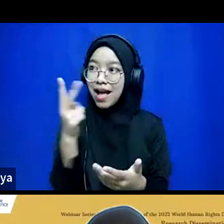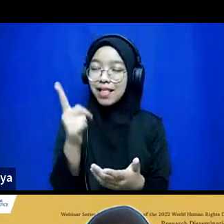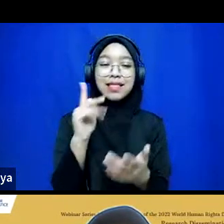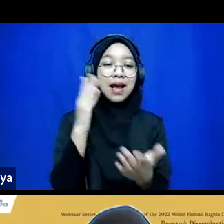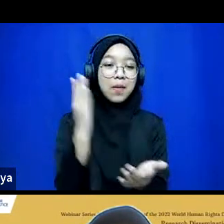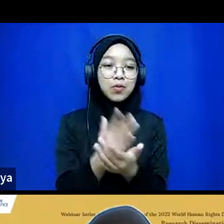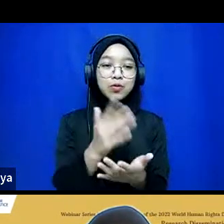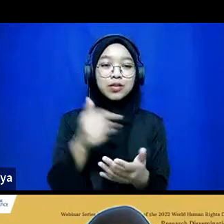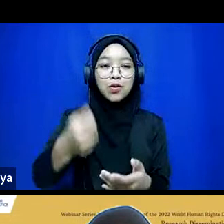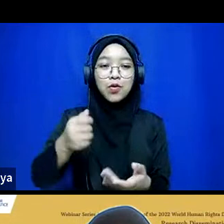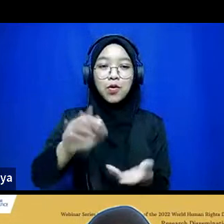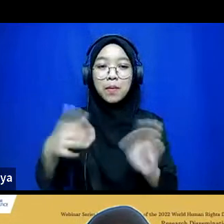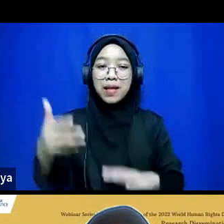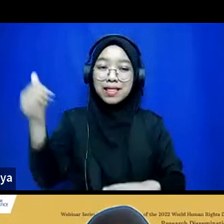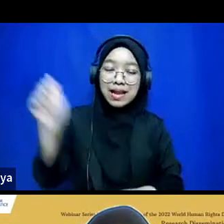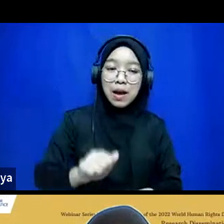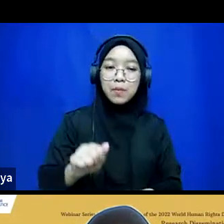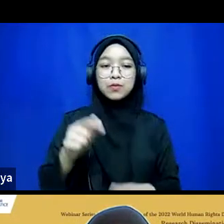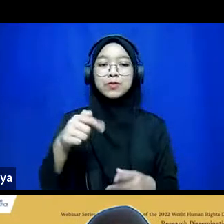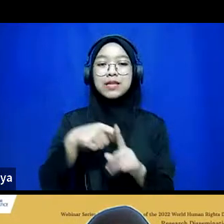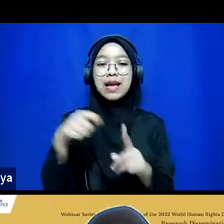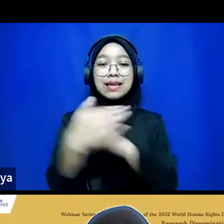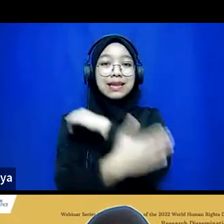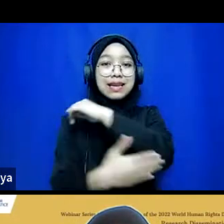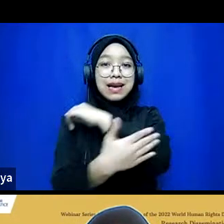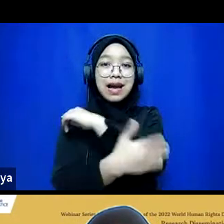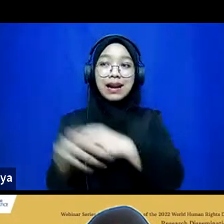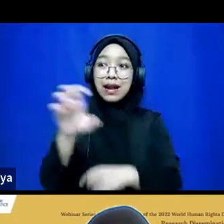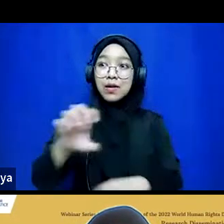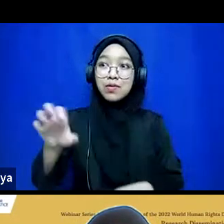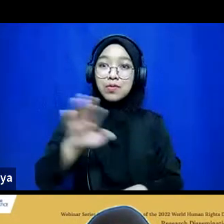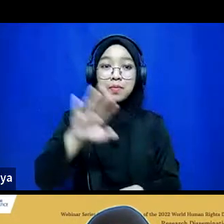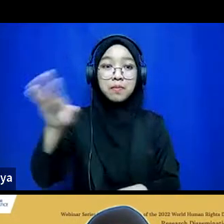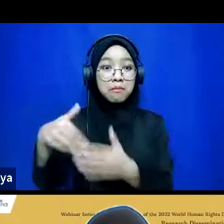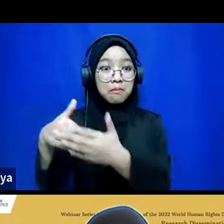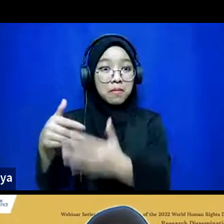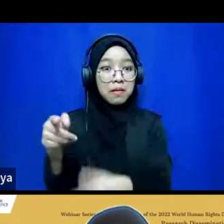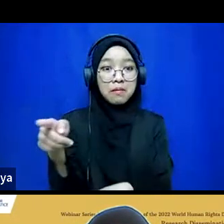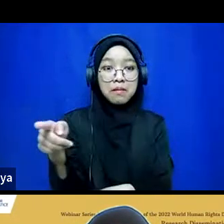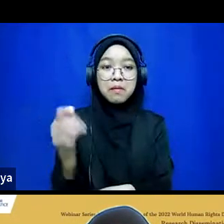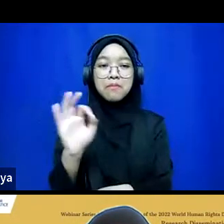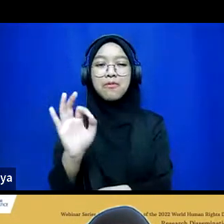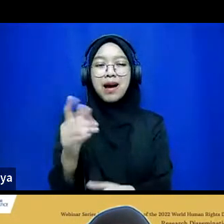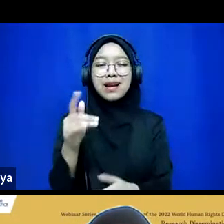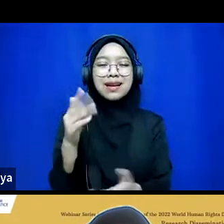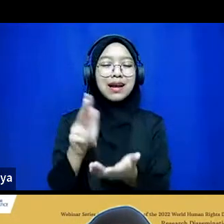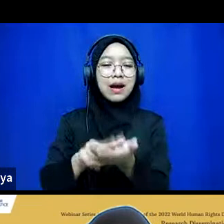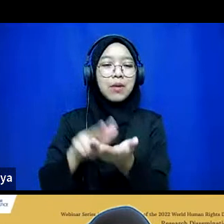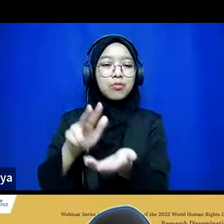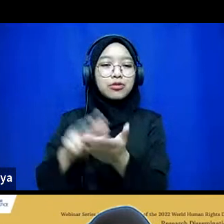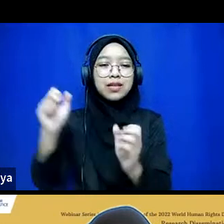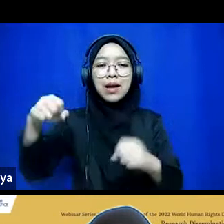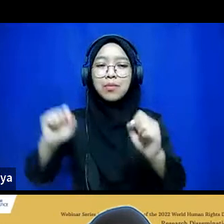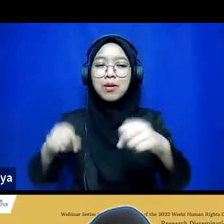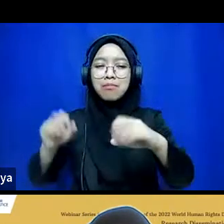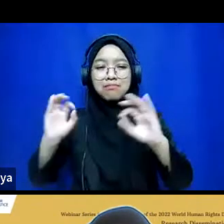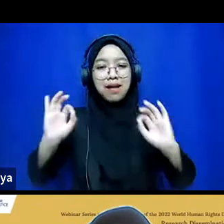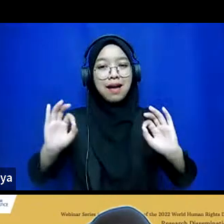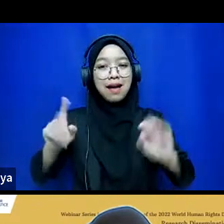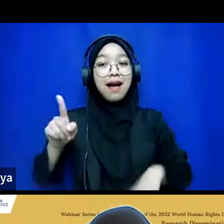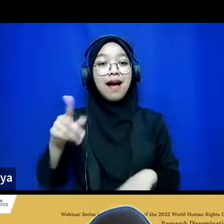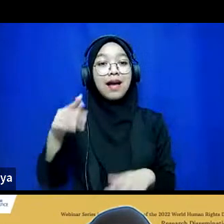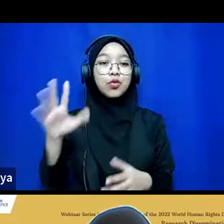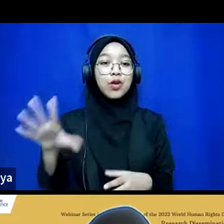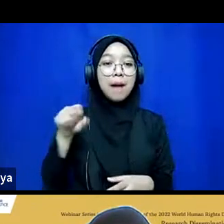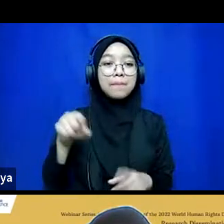in countries was not really a democratic decision. It was taken by elites who, for